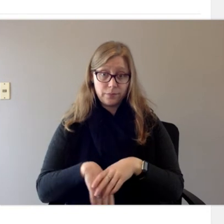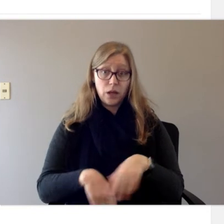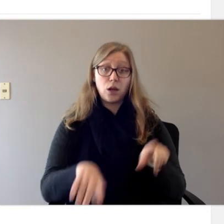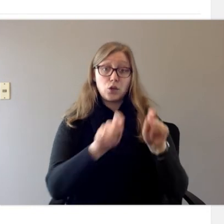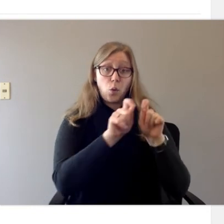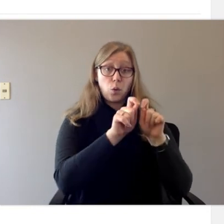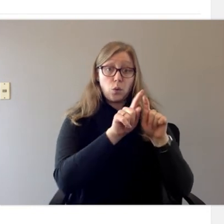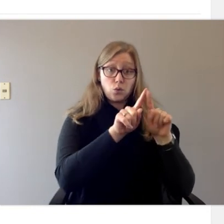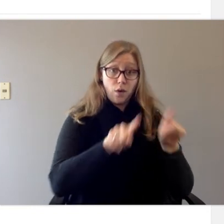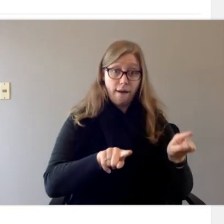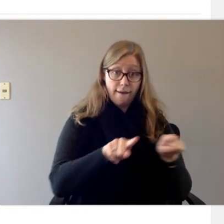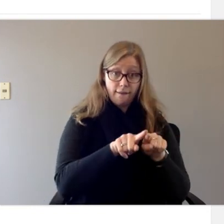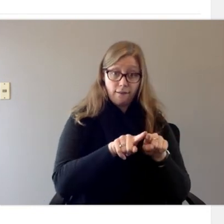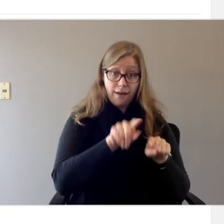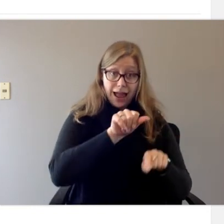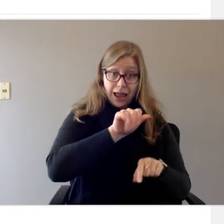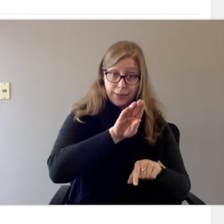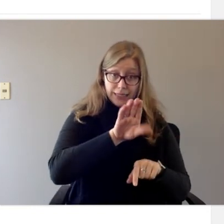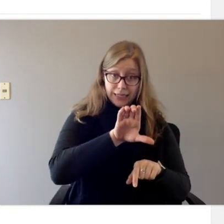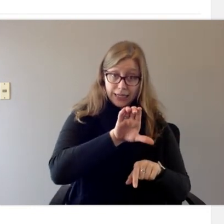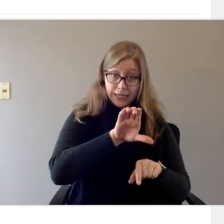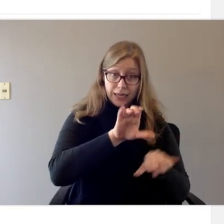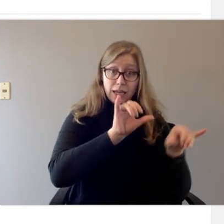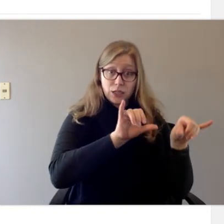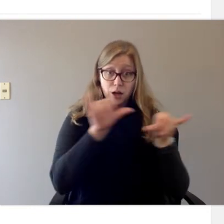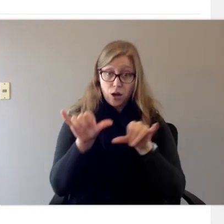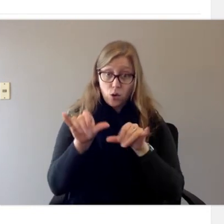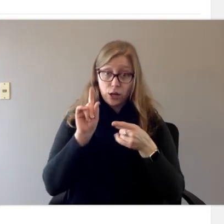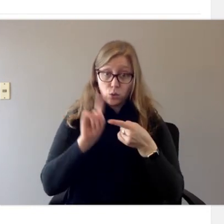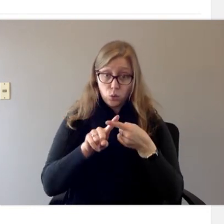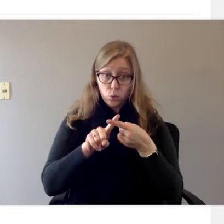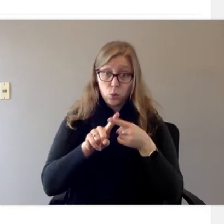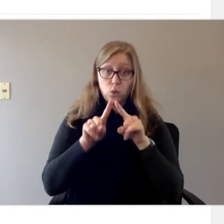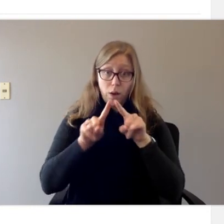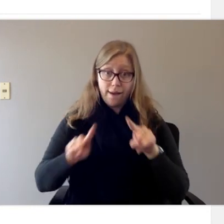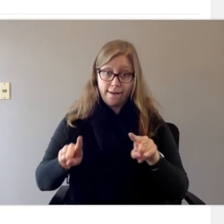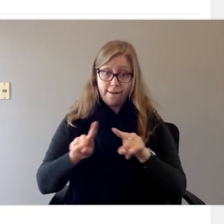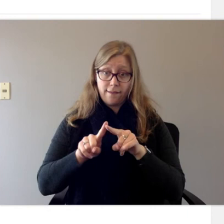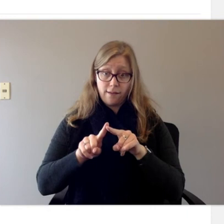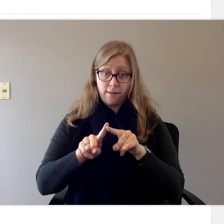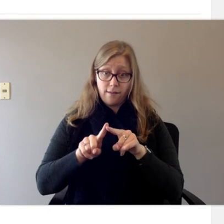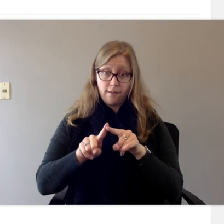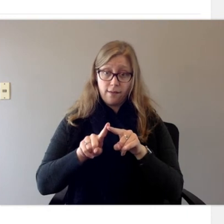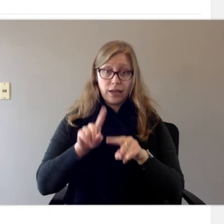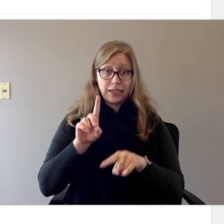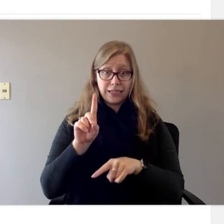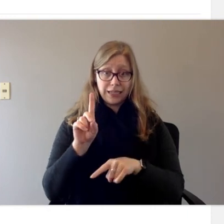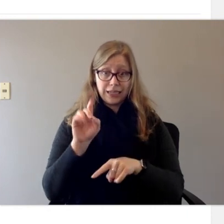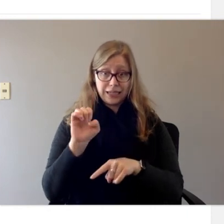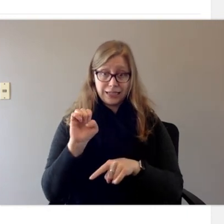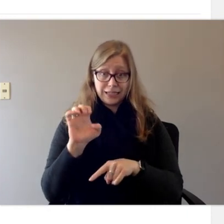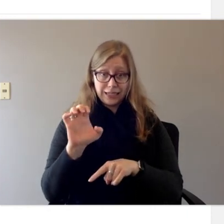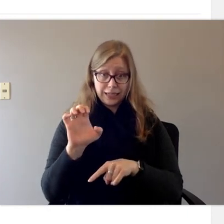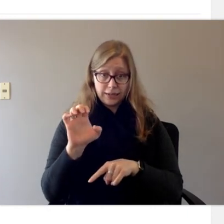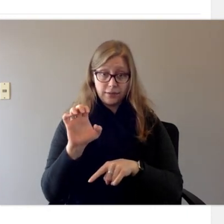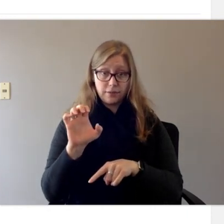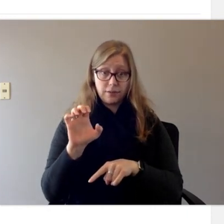ABC is congruent to triangle DEC.